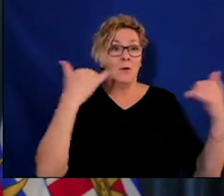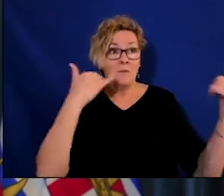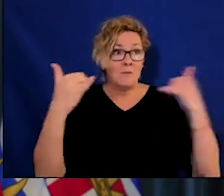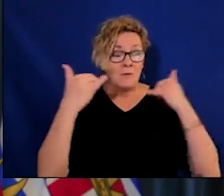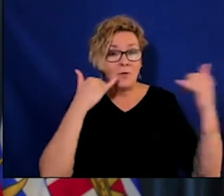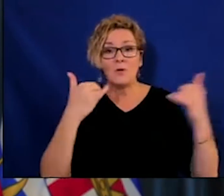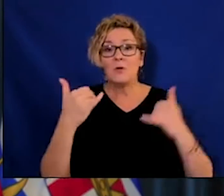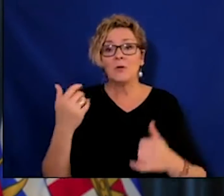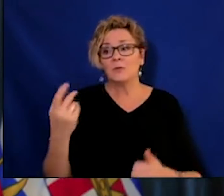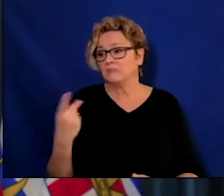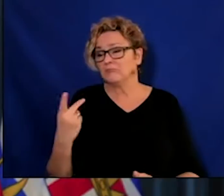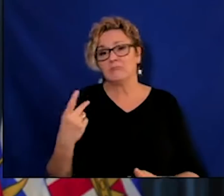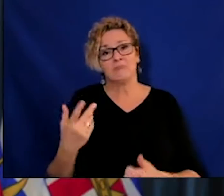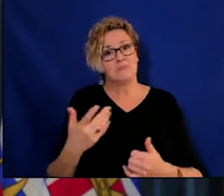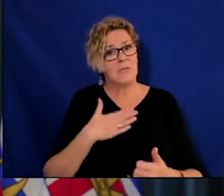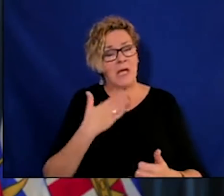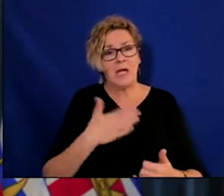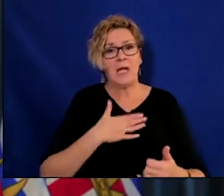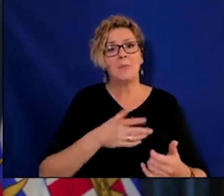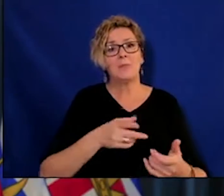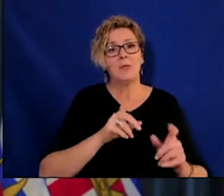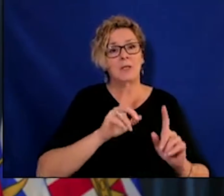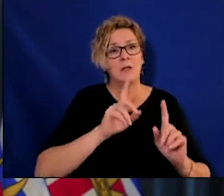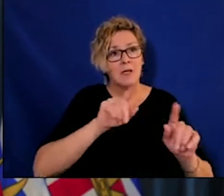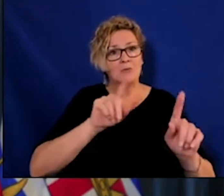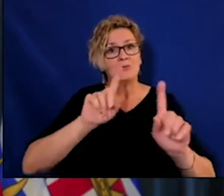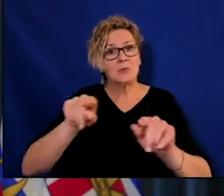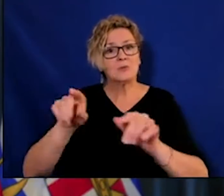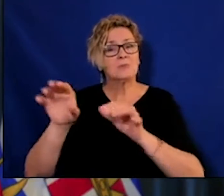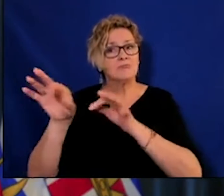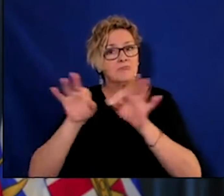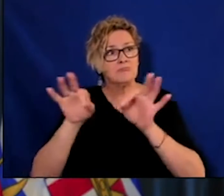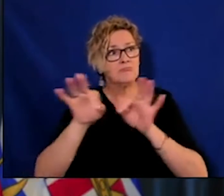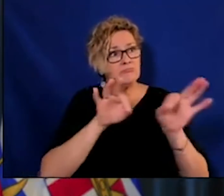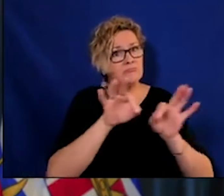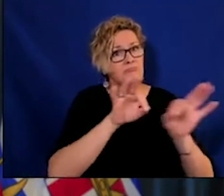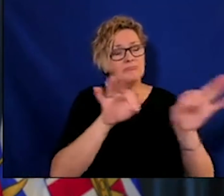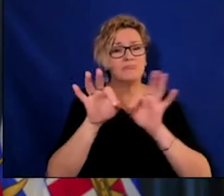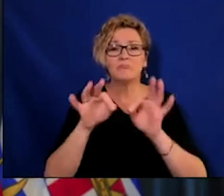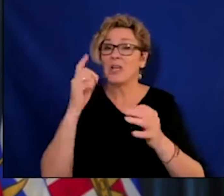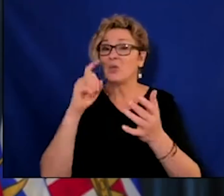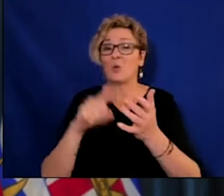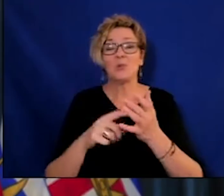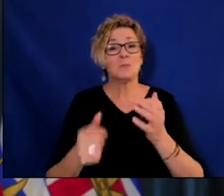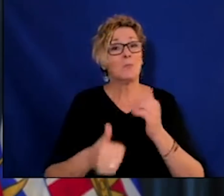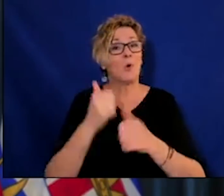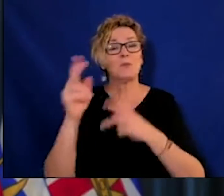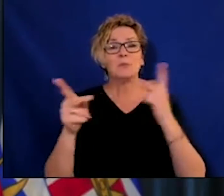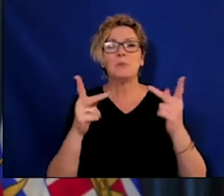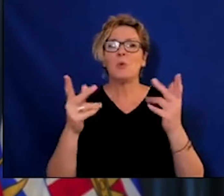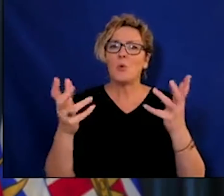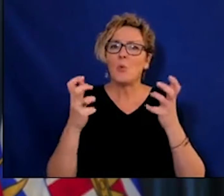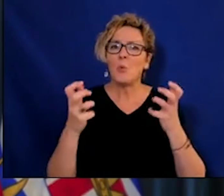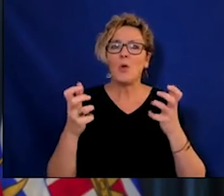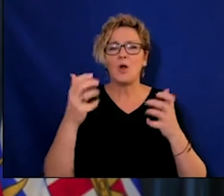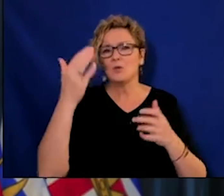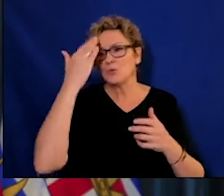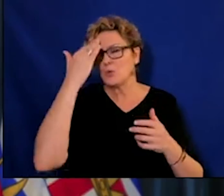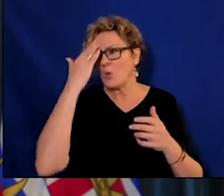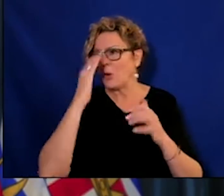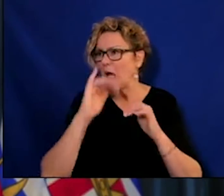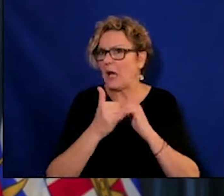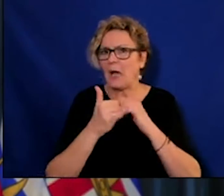that they want to comply, that they want to engage, is a good thing. And I just want to say broadly about these